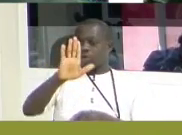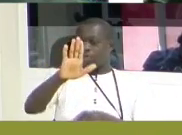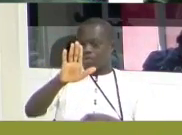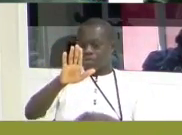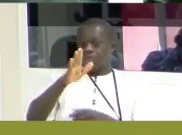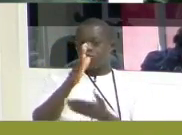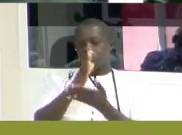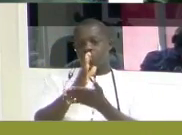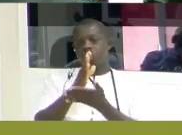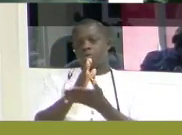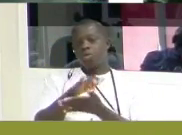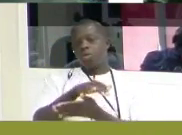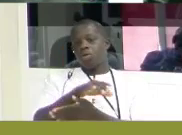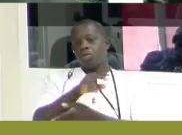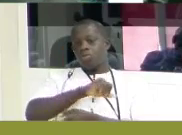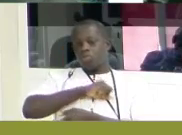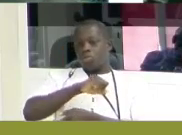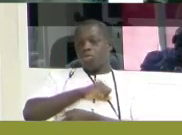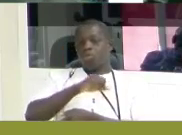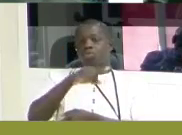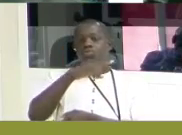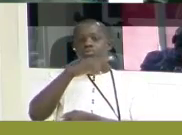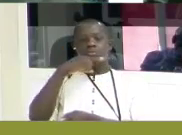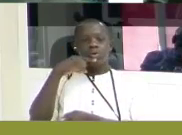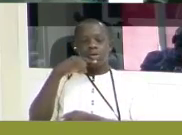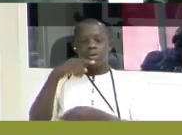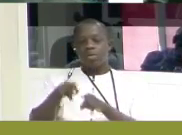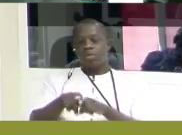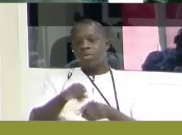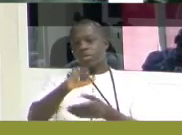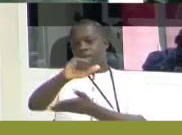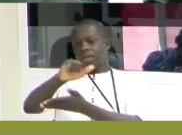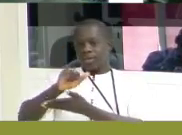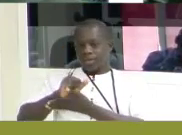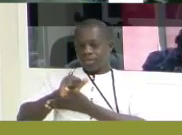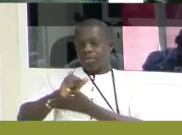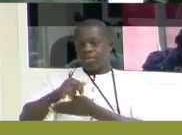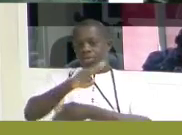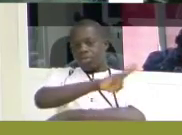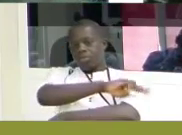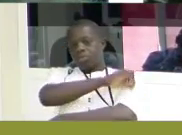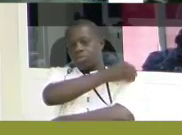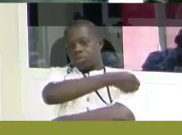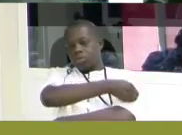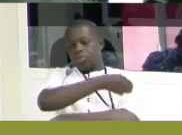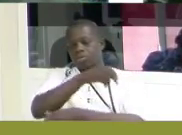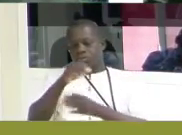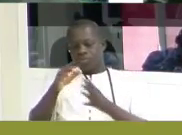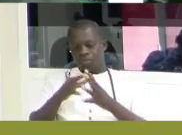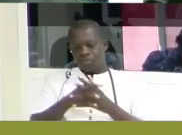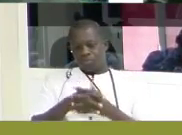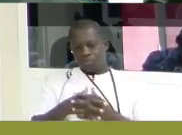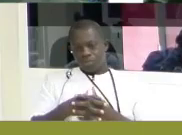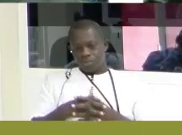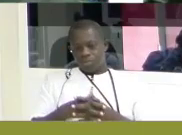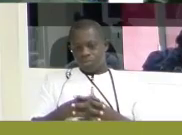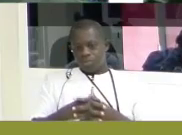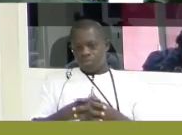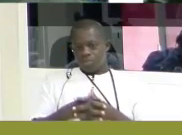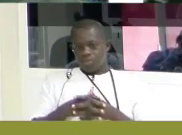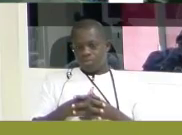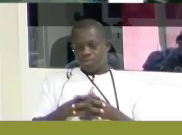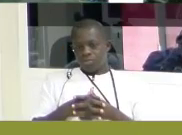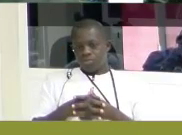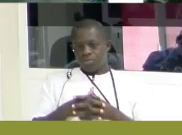fact that his late mother was actually admitted at the hospital. That's true. You've mentioned the fact that